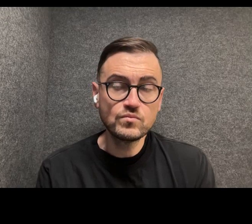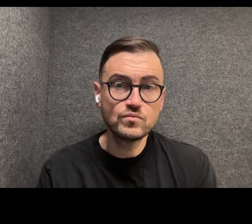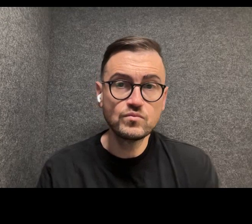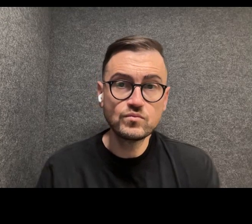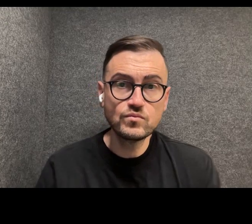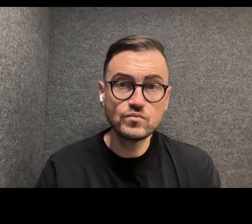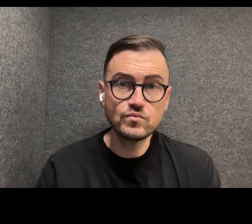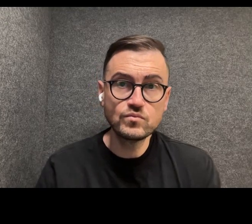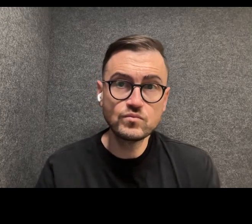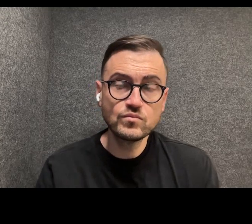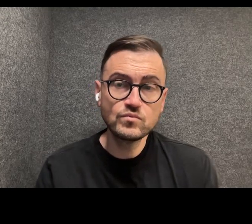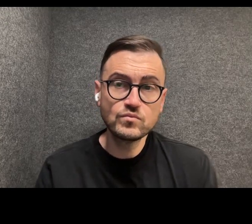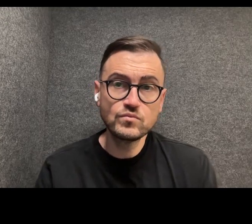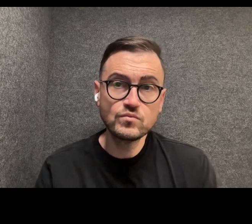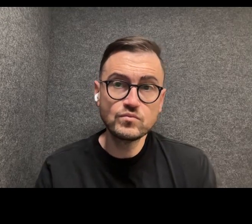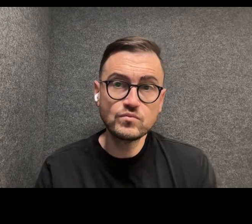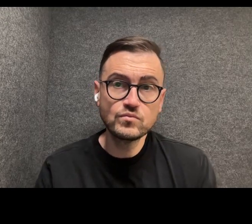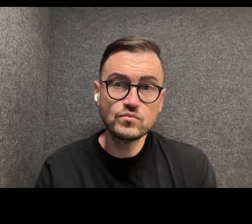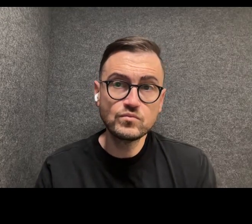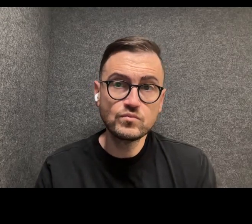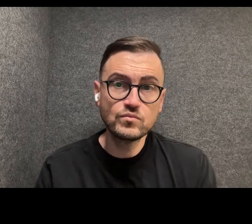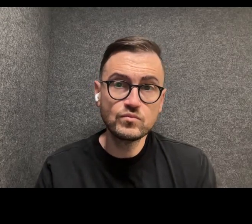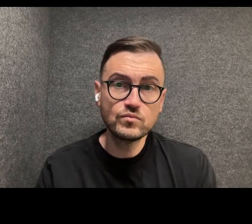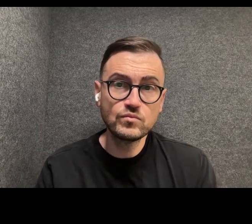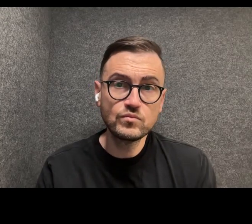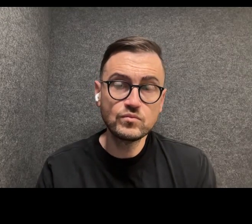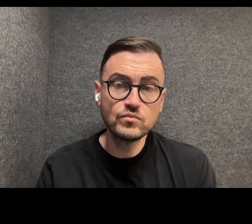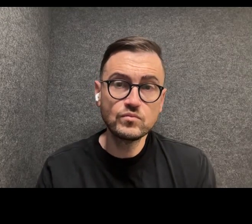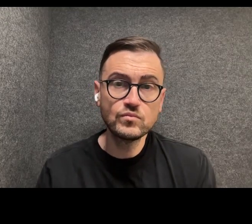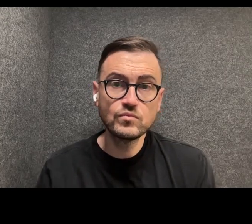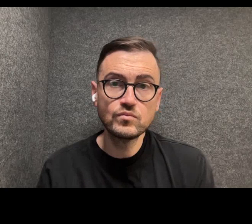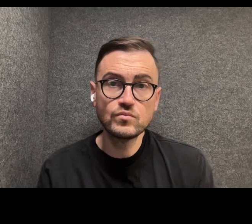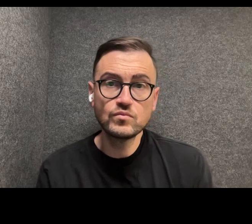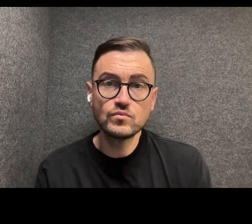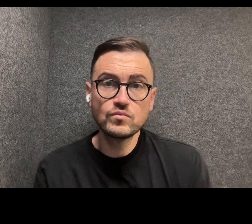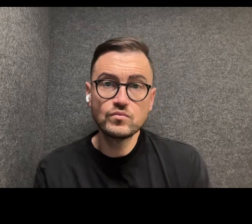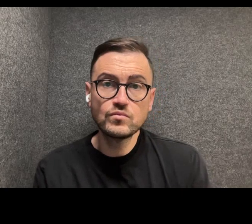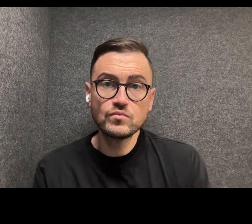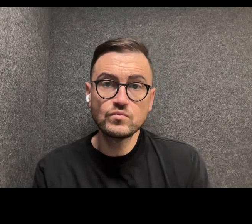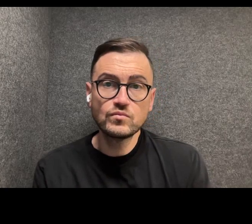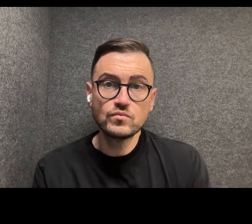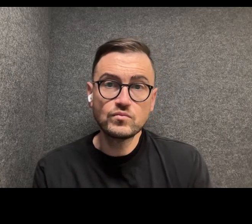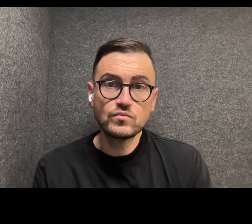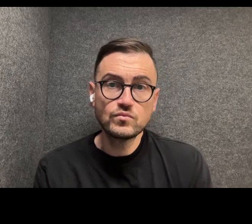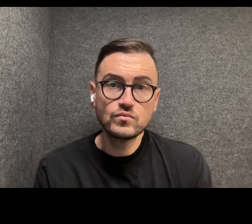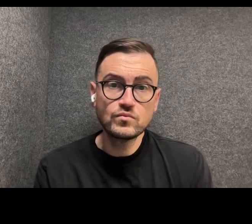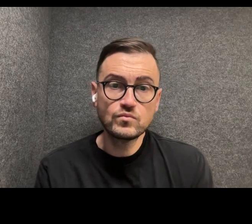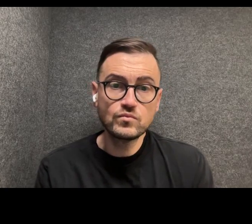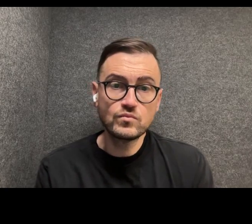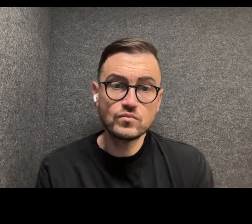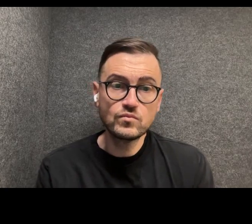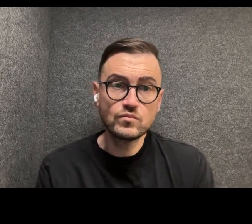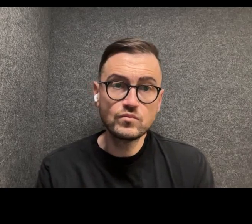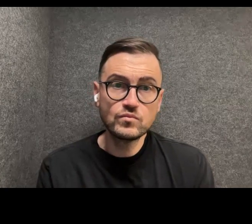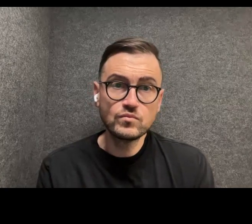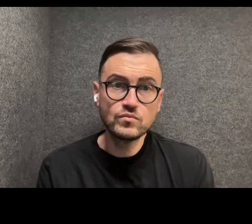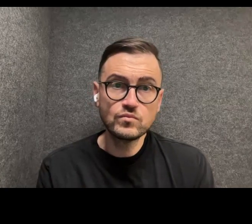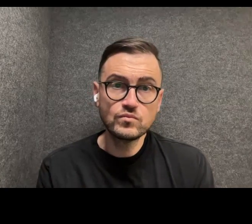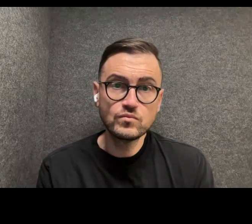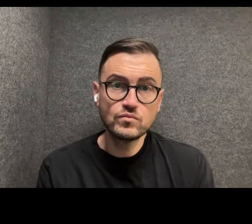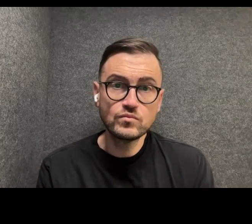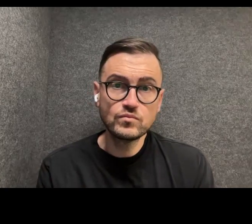to figure out, and if there's anybody who's already done that, I would love to leverage what you've already, implemented.